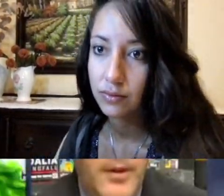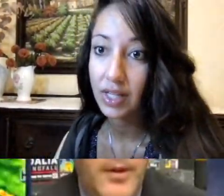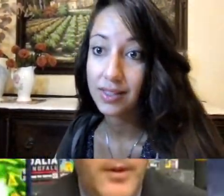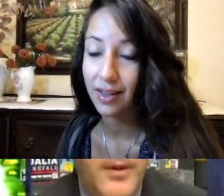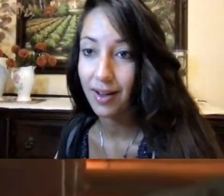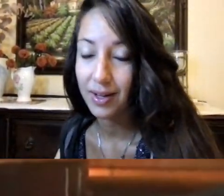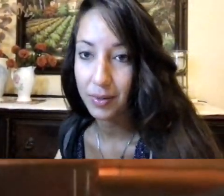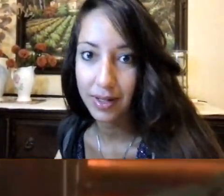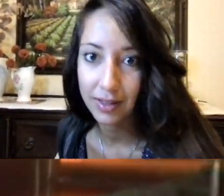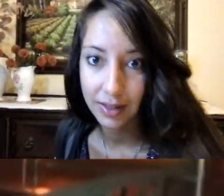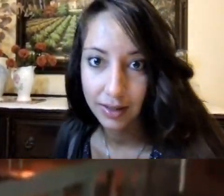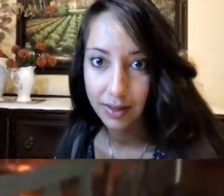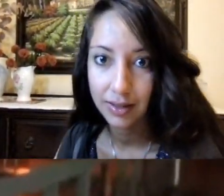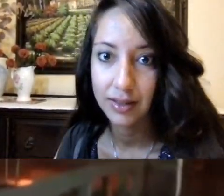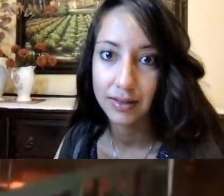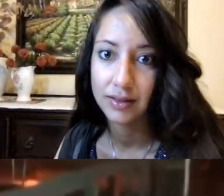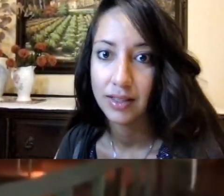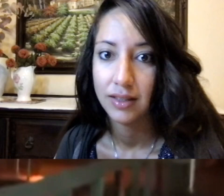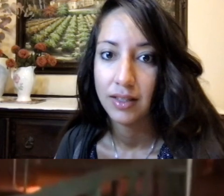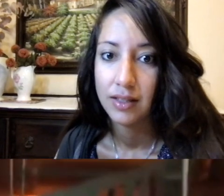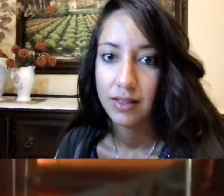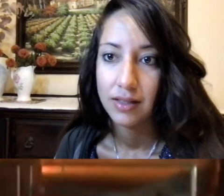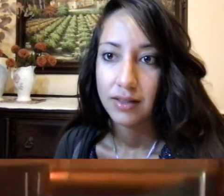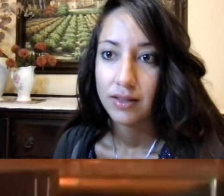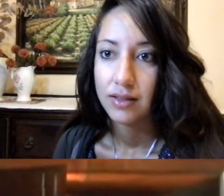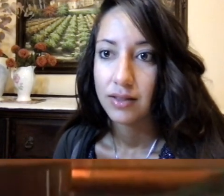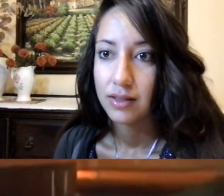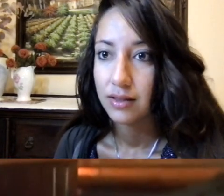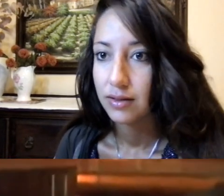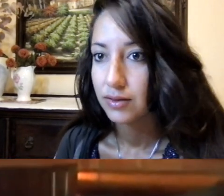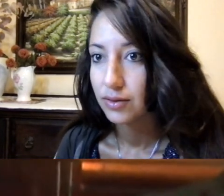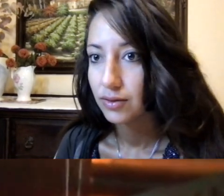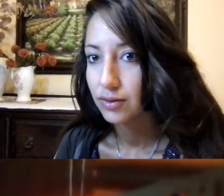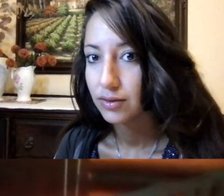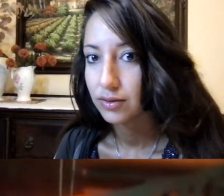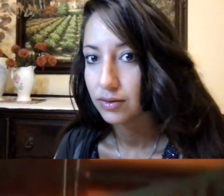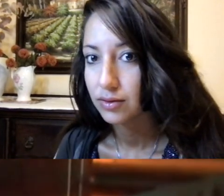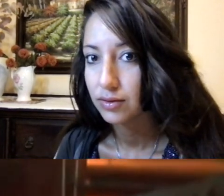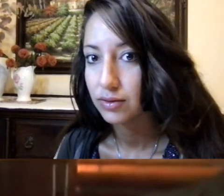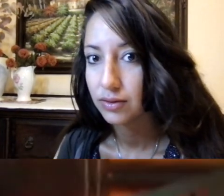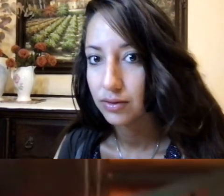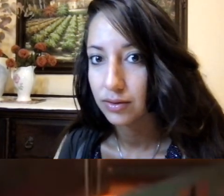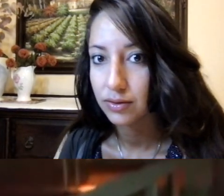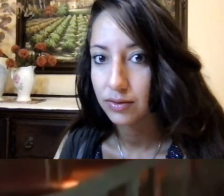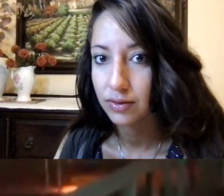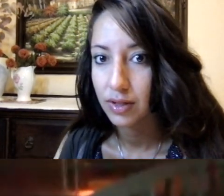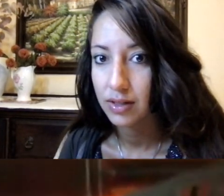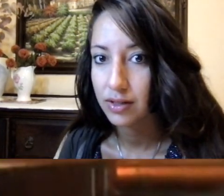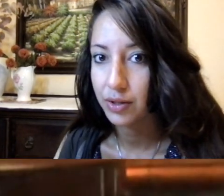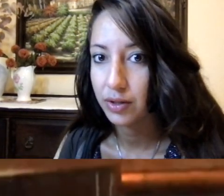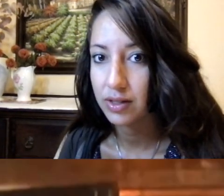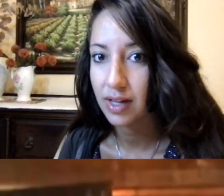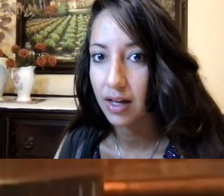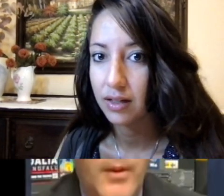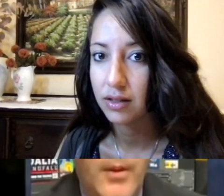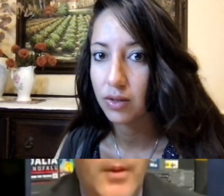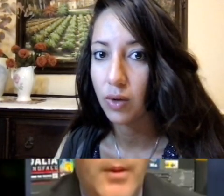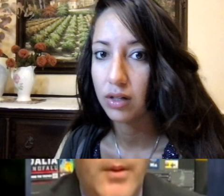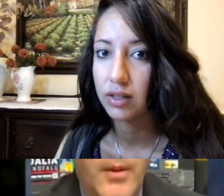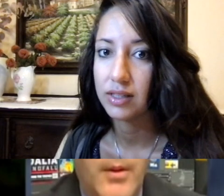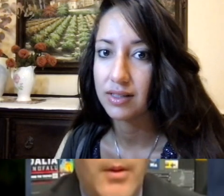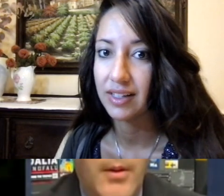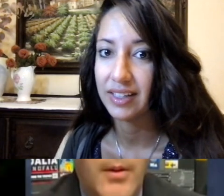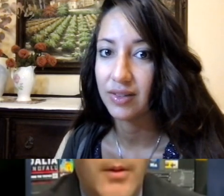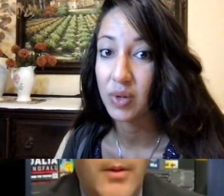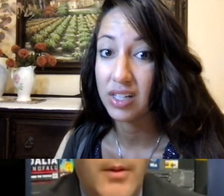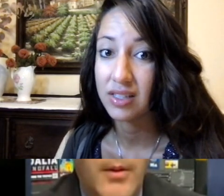at landfall. It's a lot of water. Save yourself before anything else happens and before you need help yourself. So you could tell that the